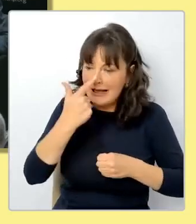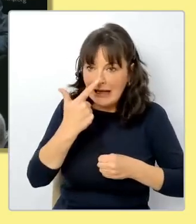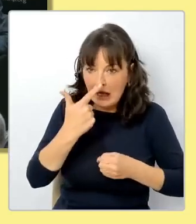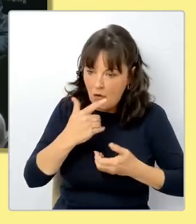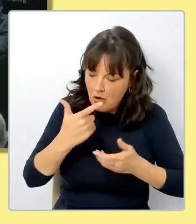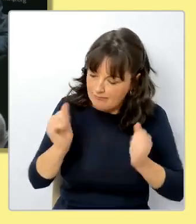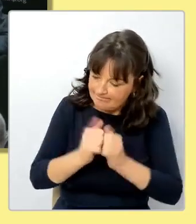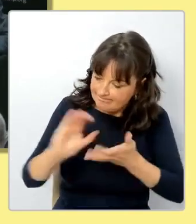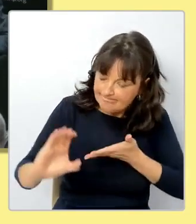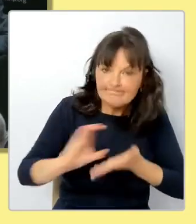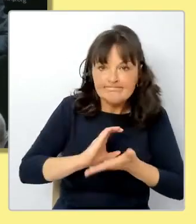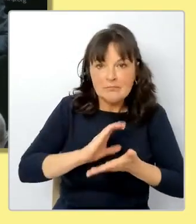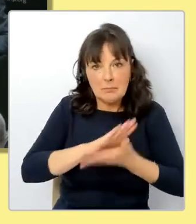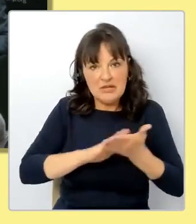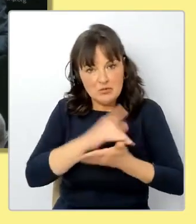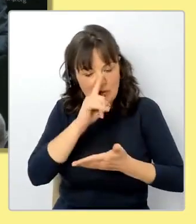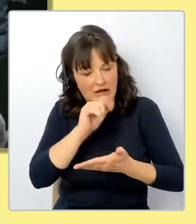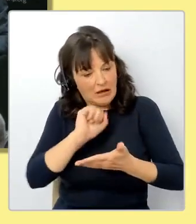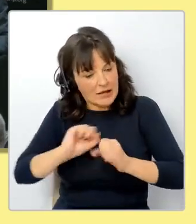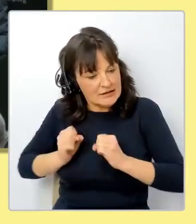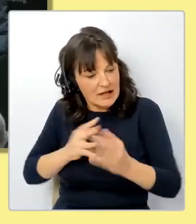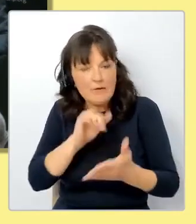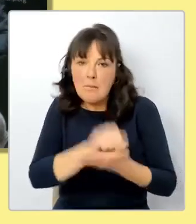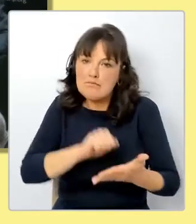constituents? Thank you.